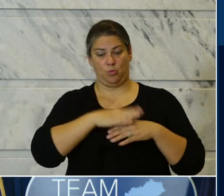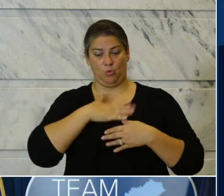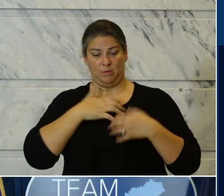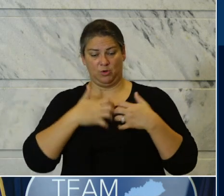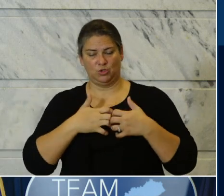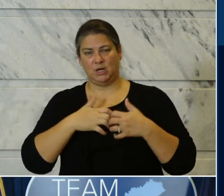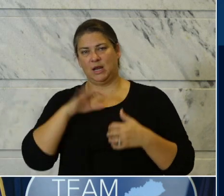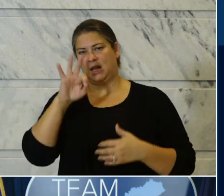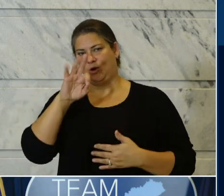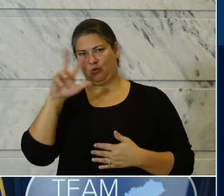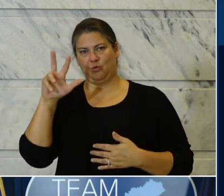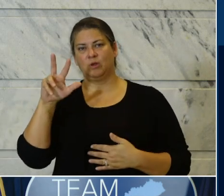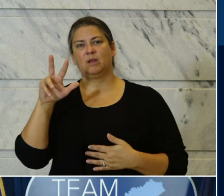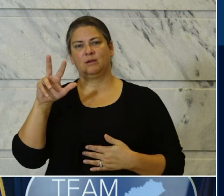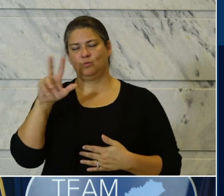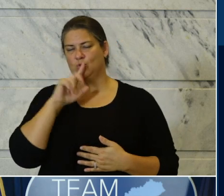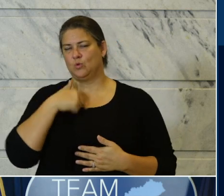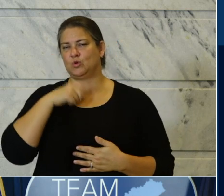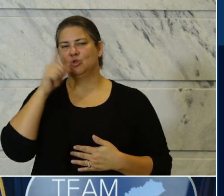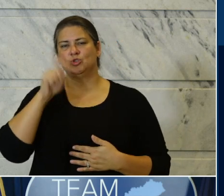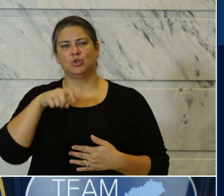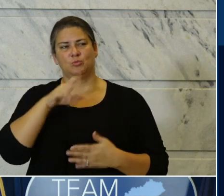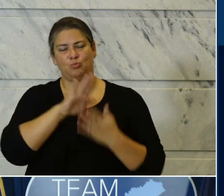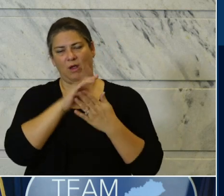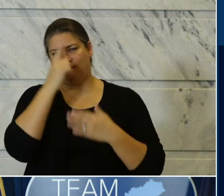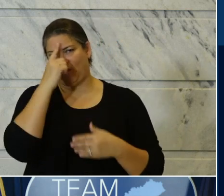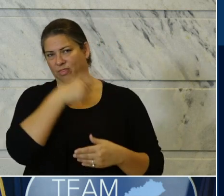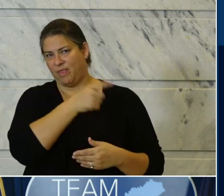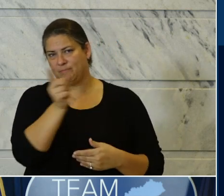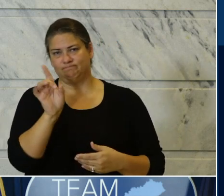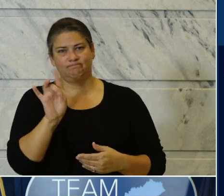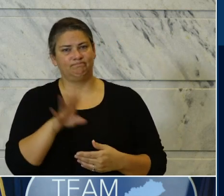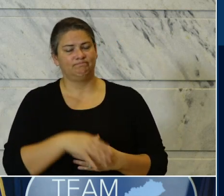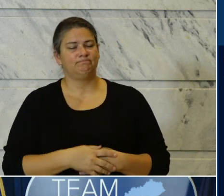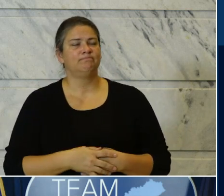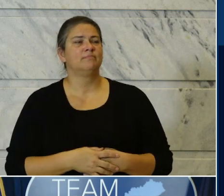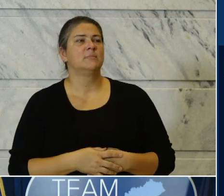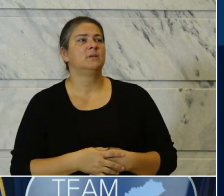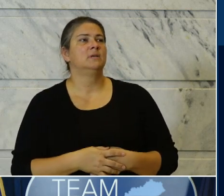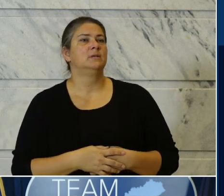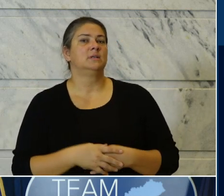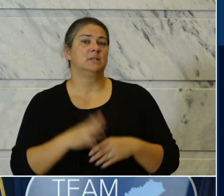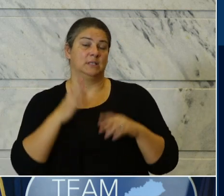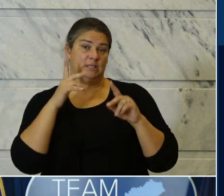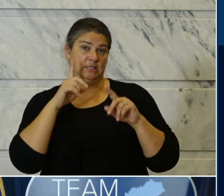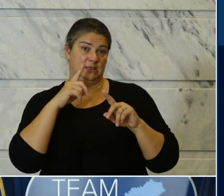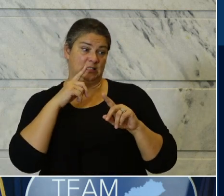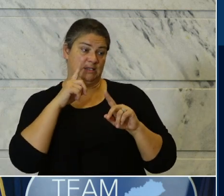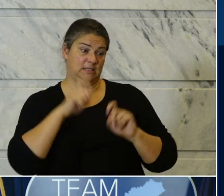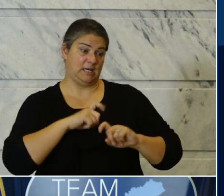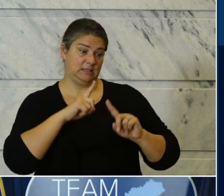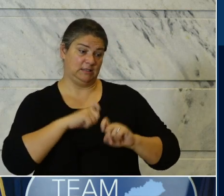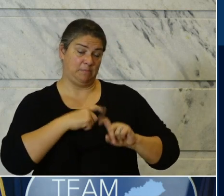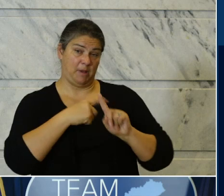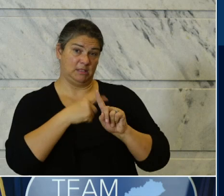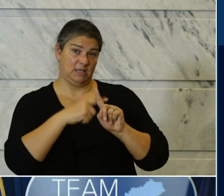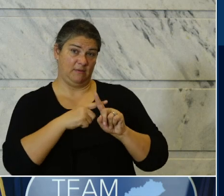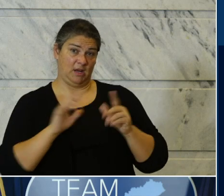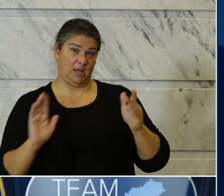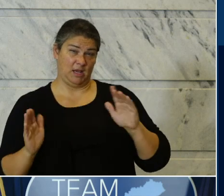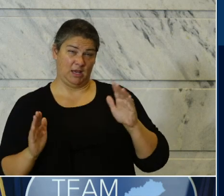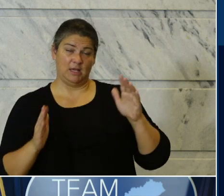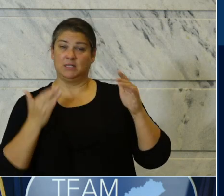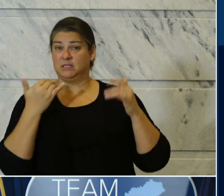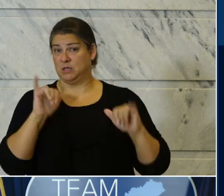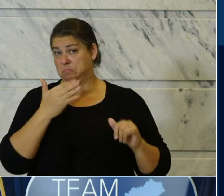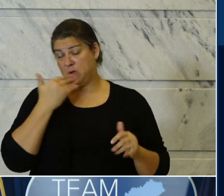93 souls that we ought to really be praying for. Test positivity rate is still in a better